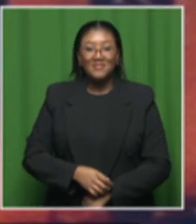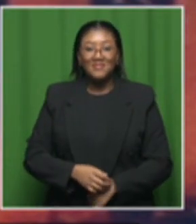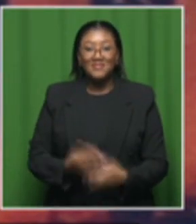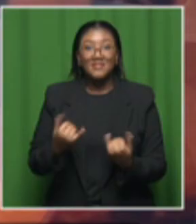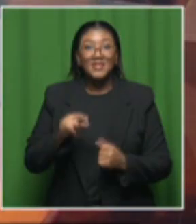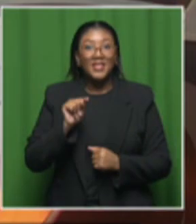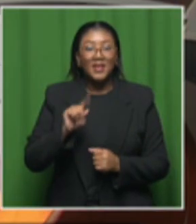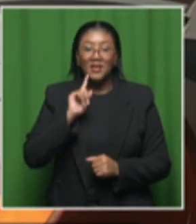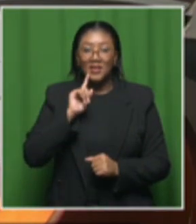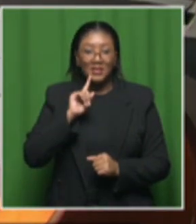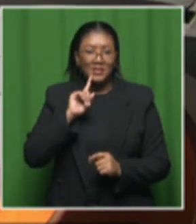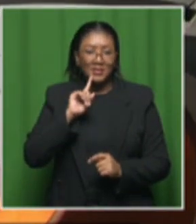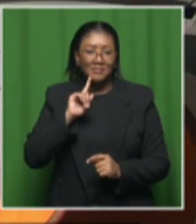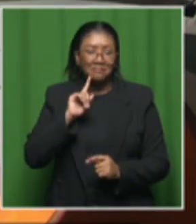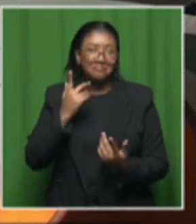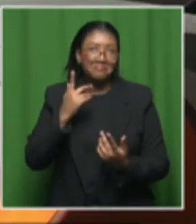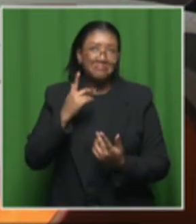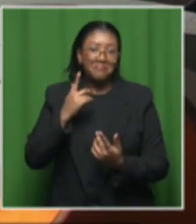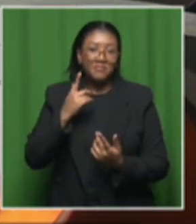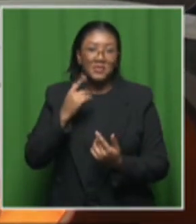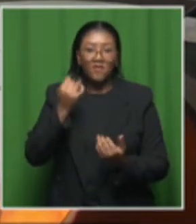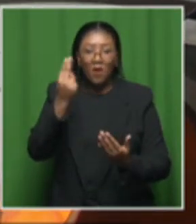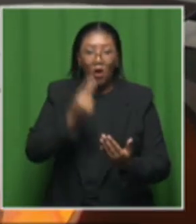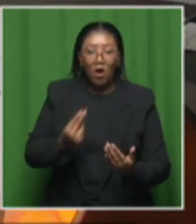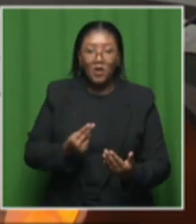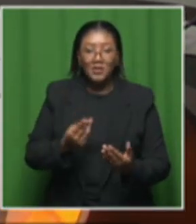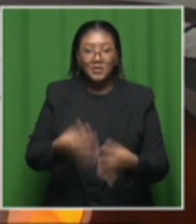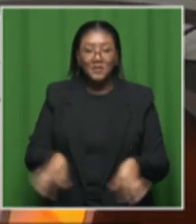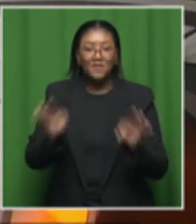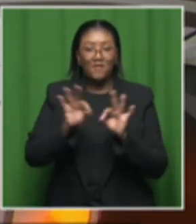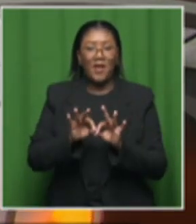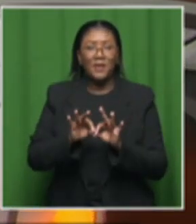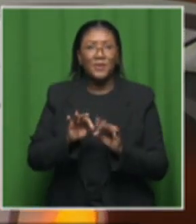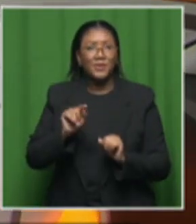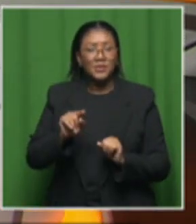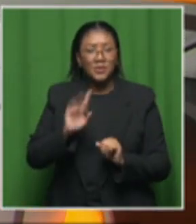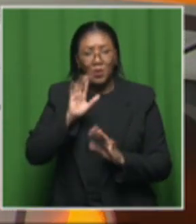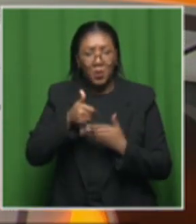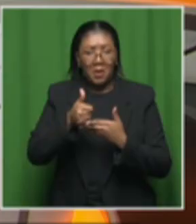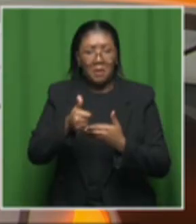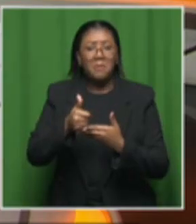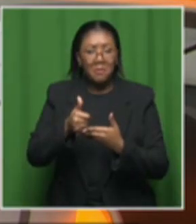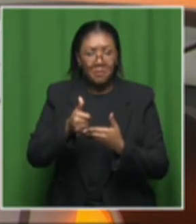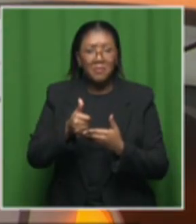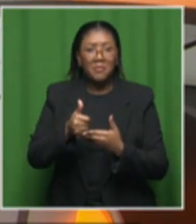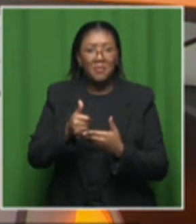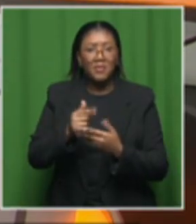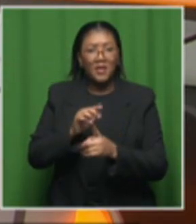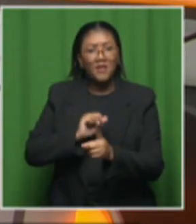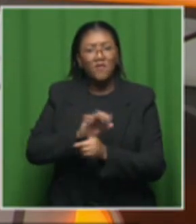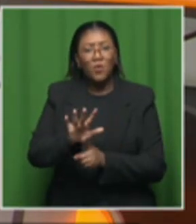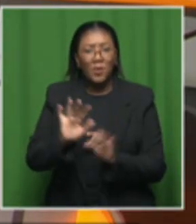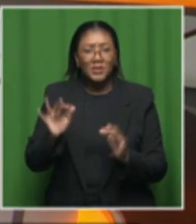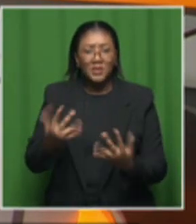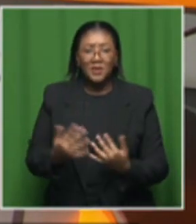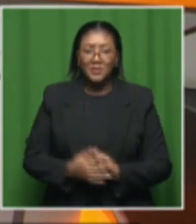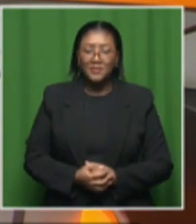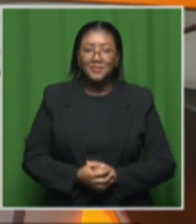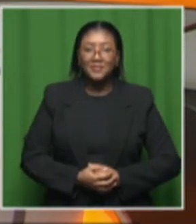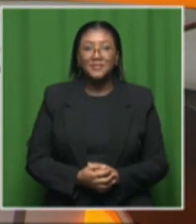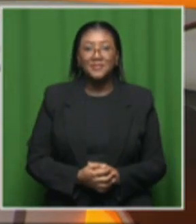the value of art and perceptions on that front, given the shifting landscape and just the perceptions that we're obviously challenging through